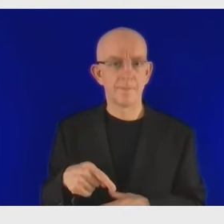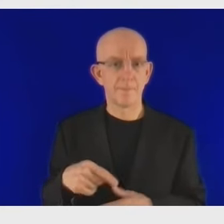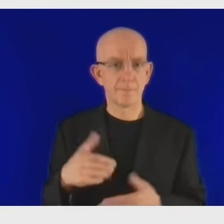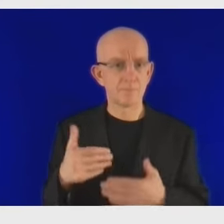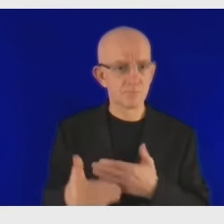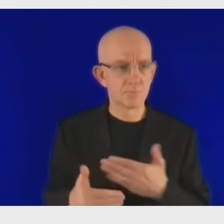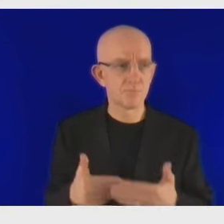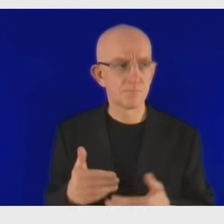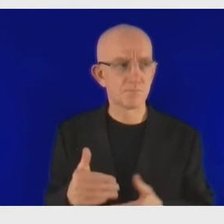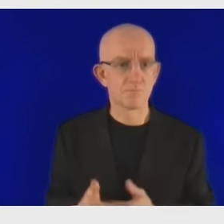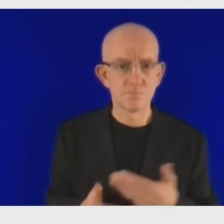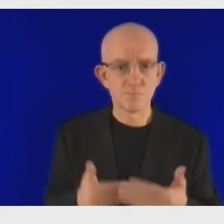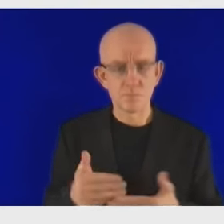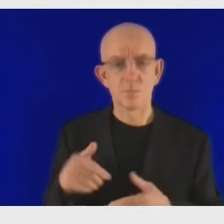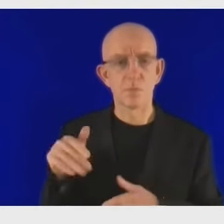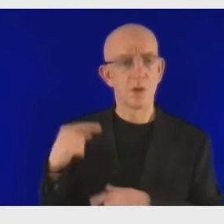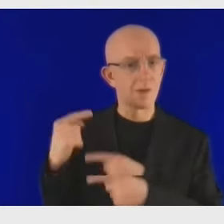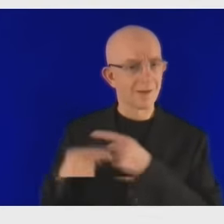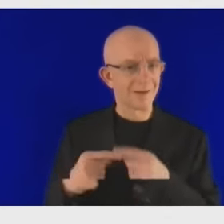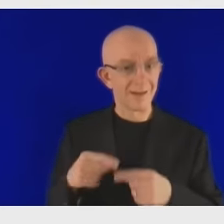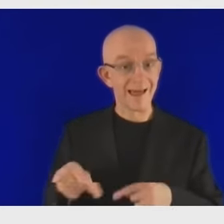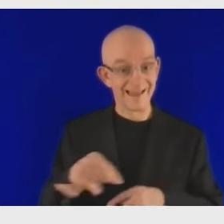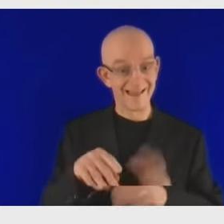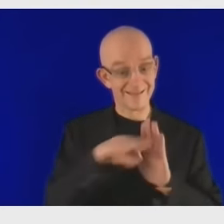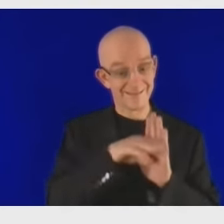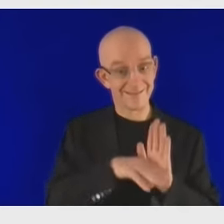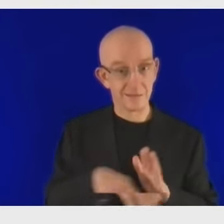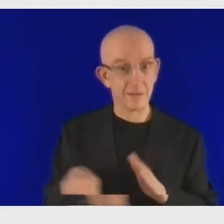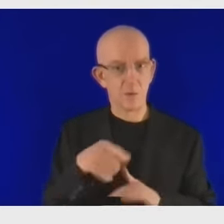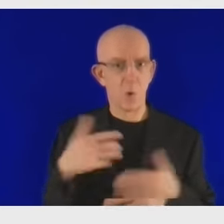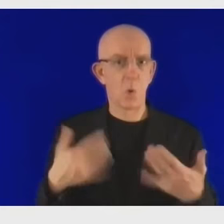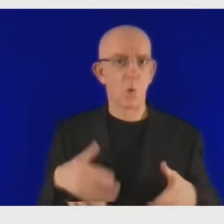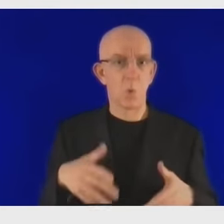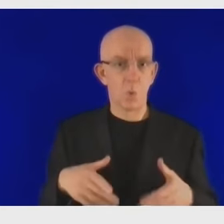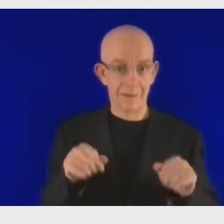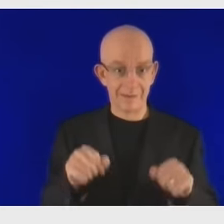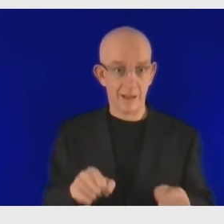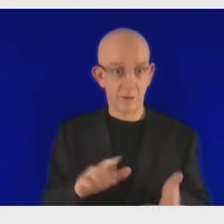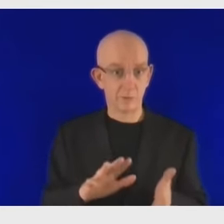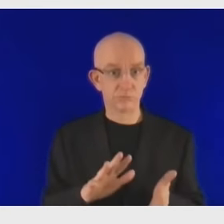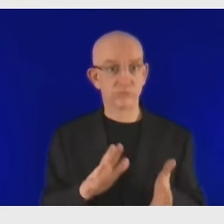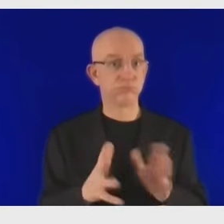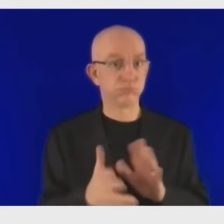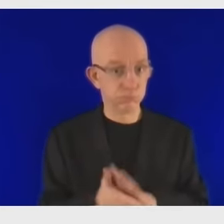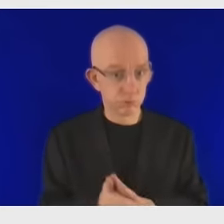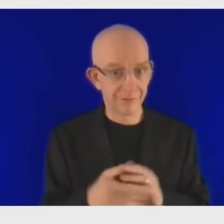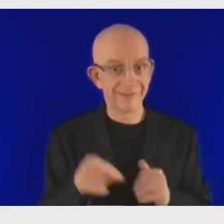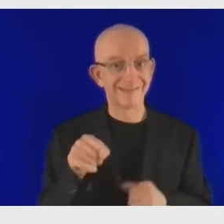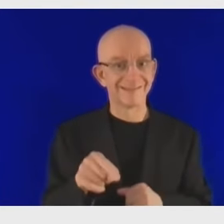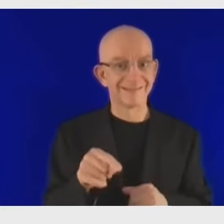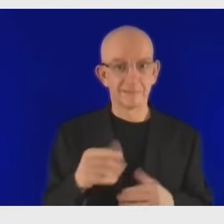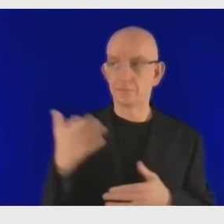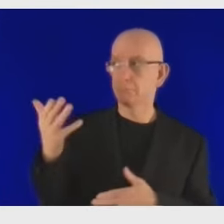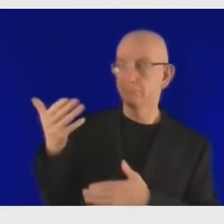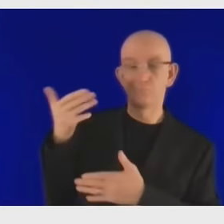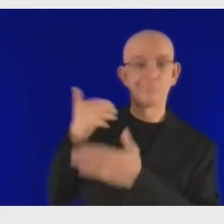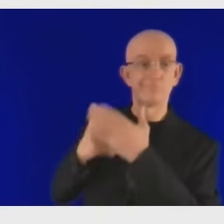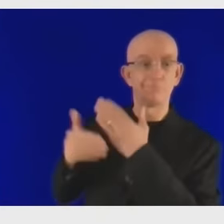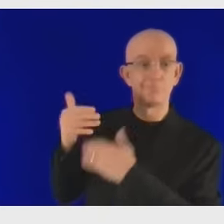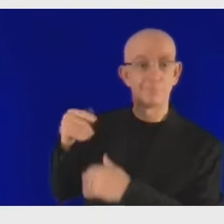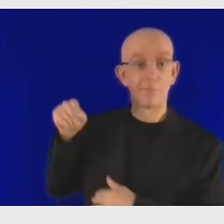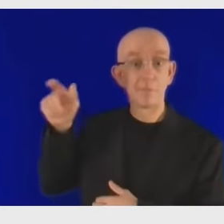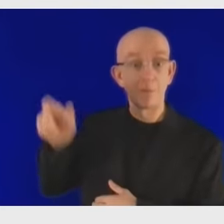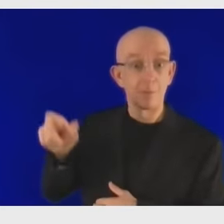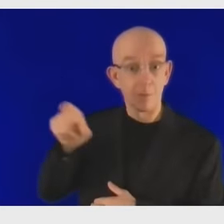younger generation. And when we talk about climate adaptation and resilience, the first and the foremost priority needs to